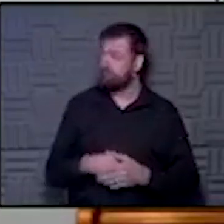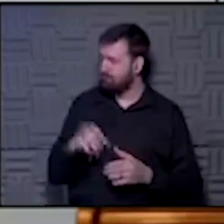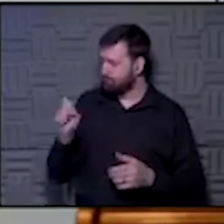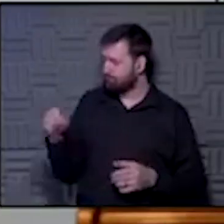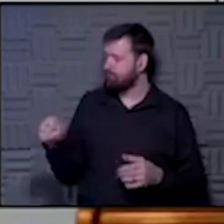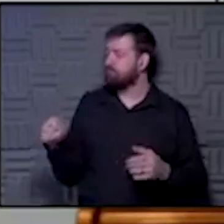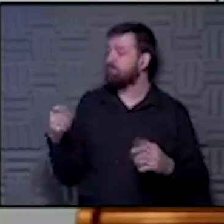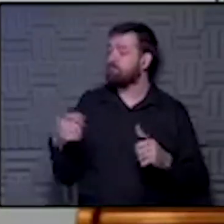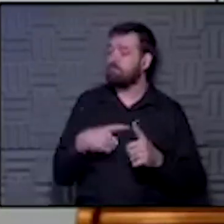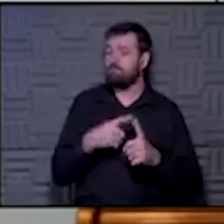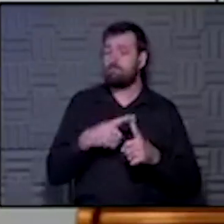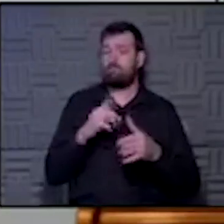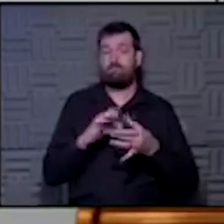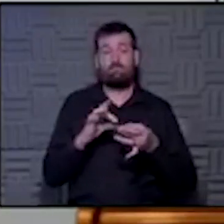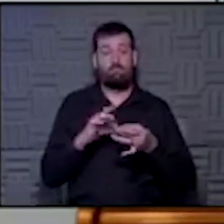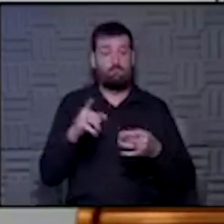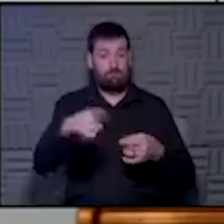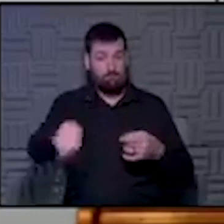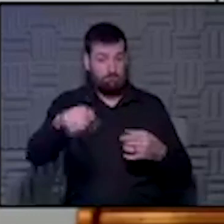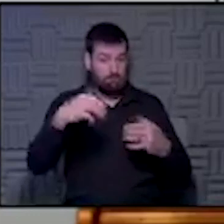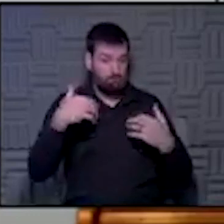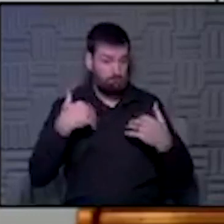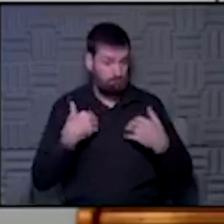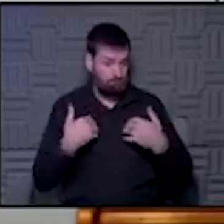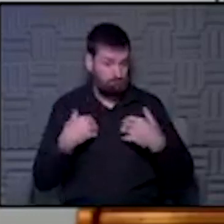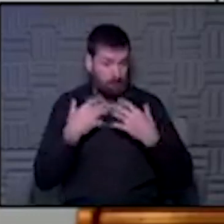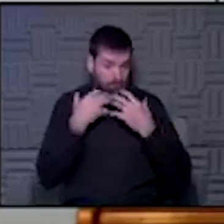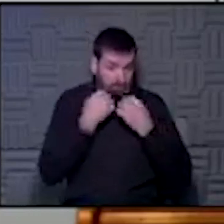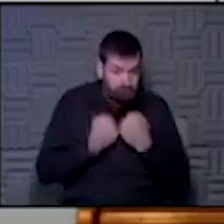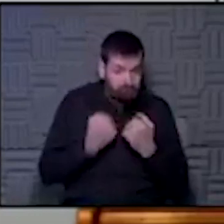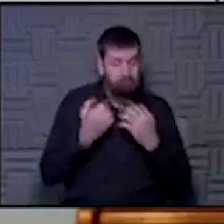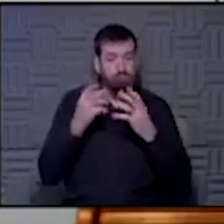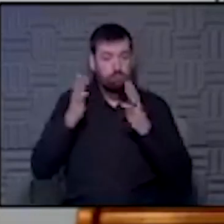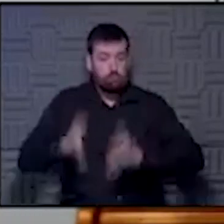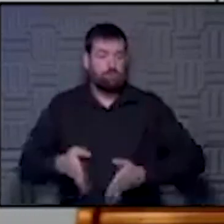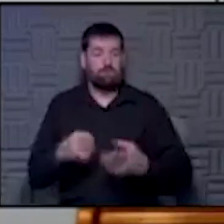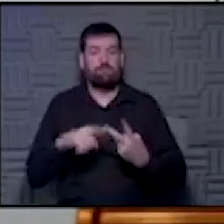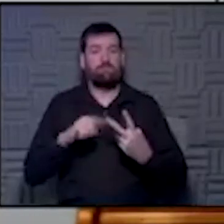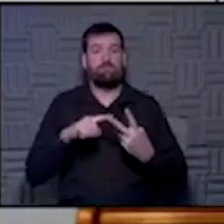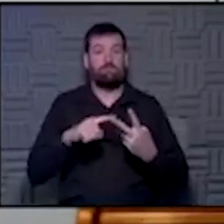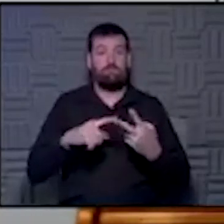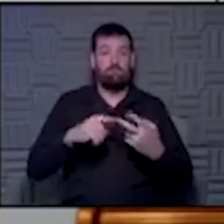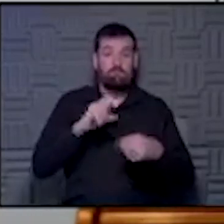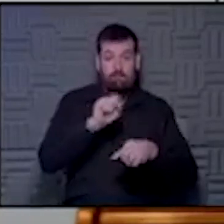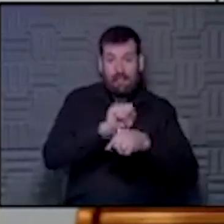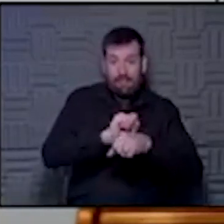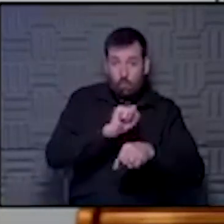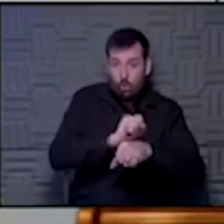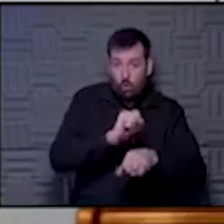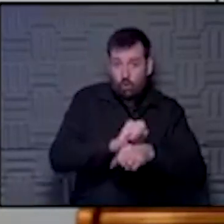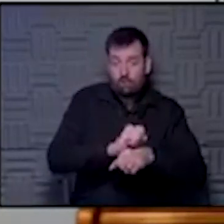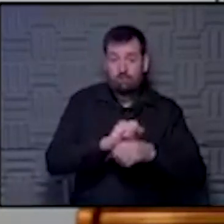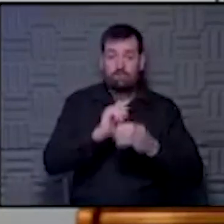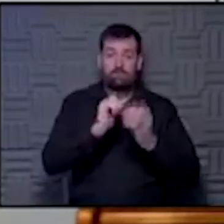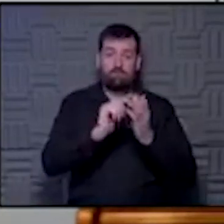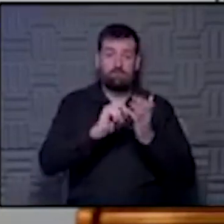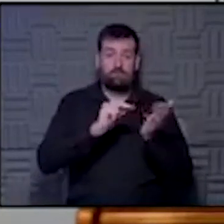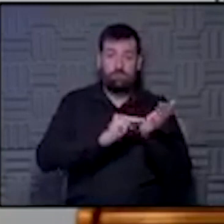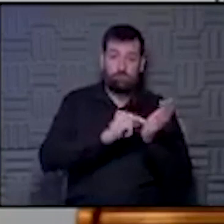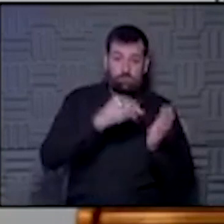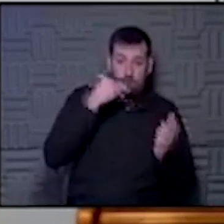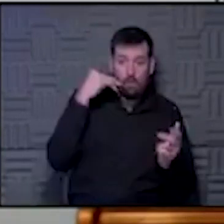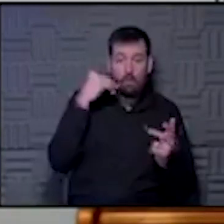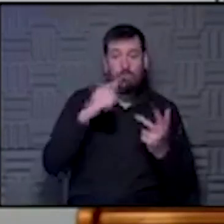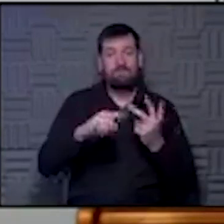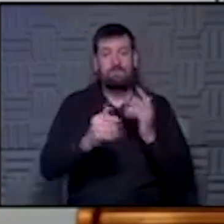start by saying if you have a loved one who lives or is placed at a nursing home or who works in a nursing home or a skilled nursing facility,